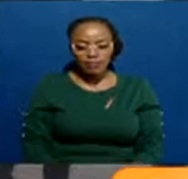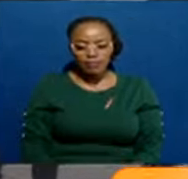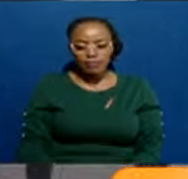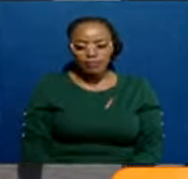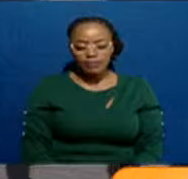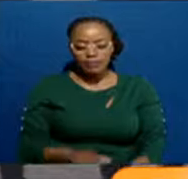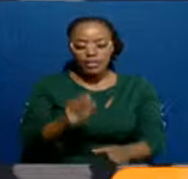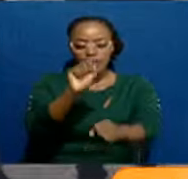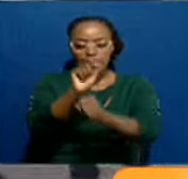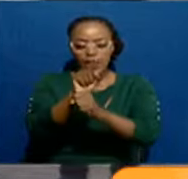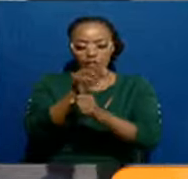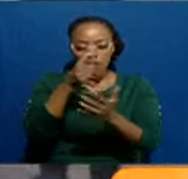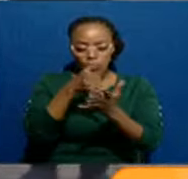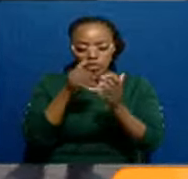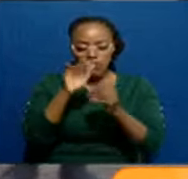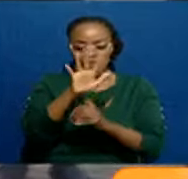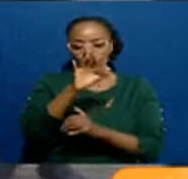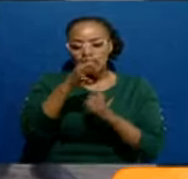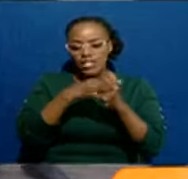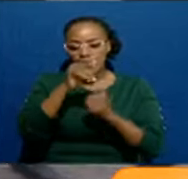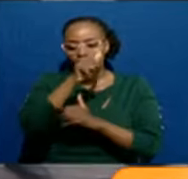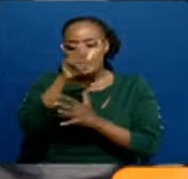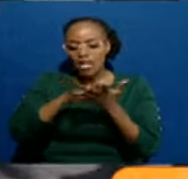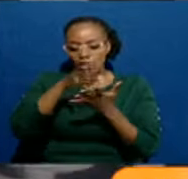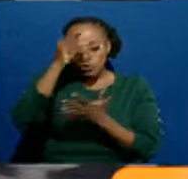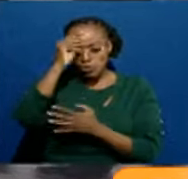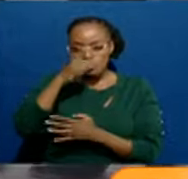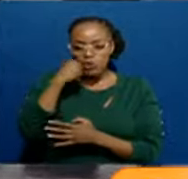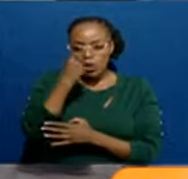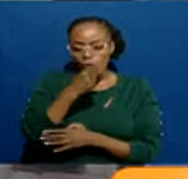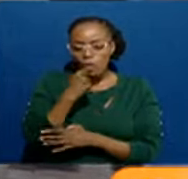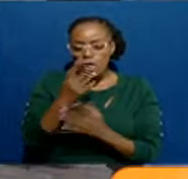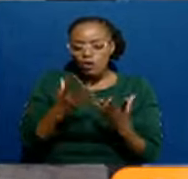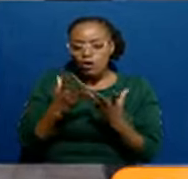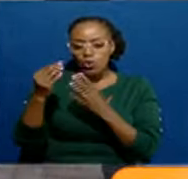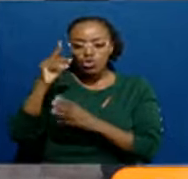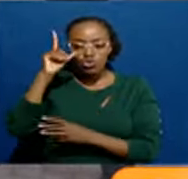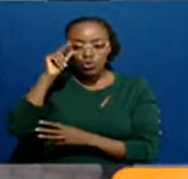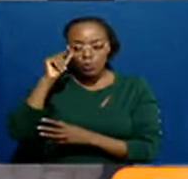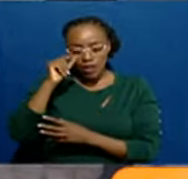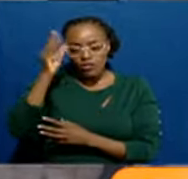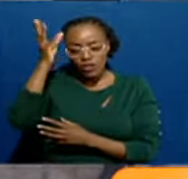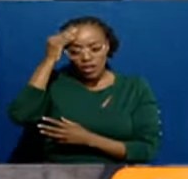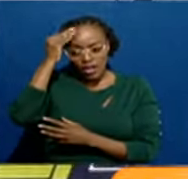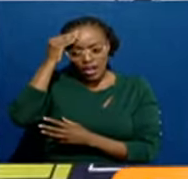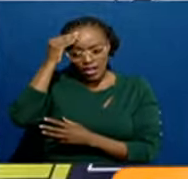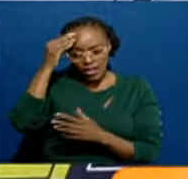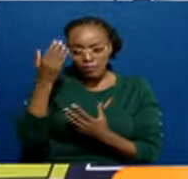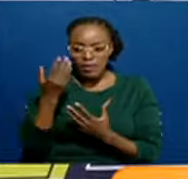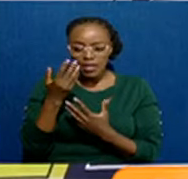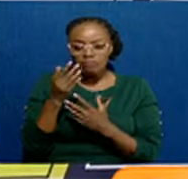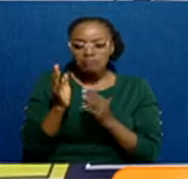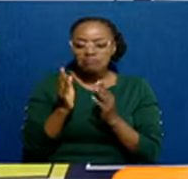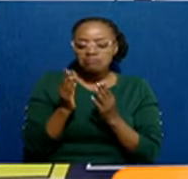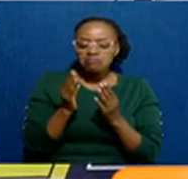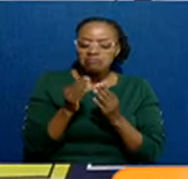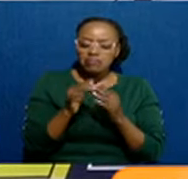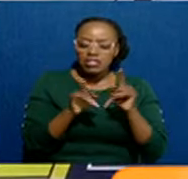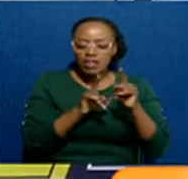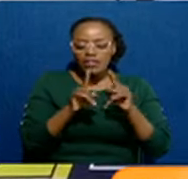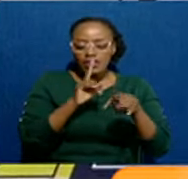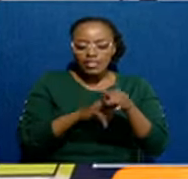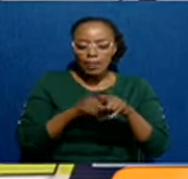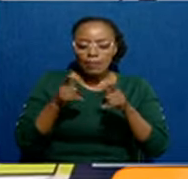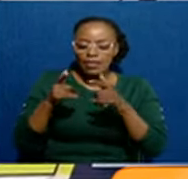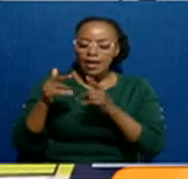The 11 were part of 58 other students who were on their way to Mombasa on an academic excursion when their school bus